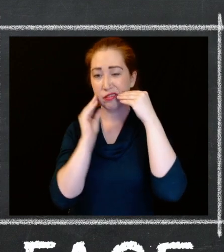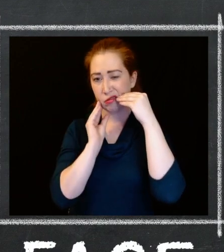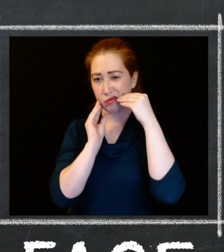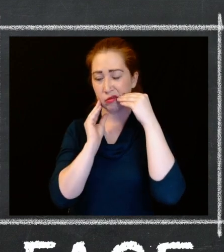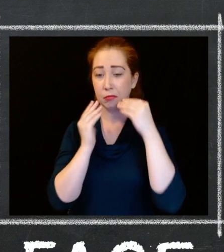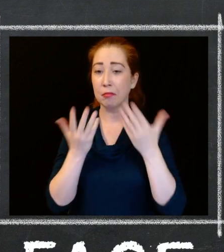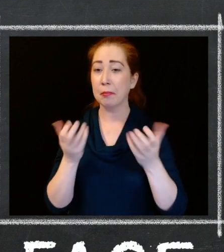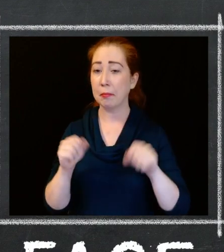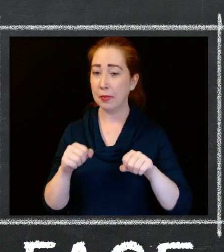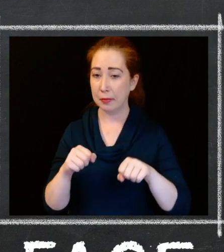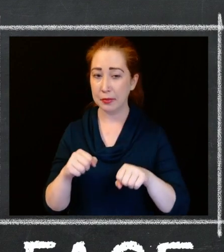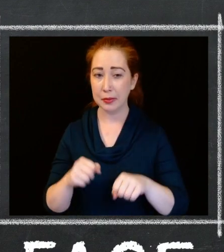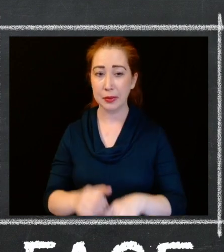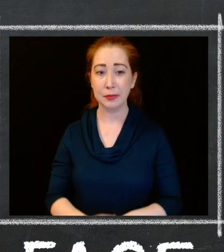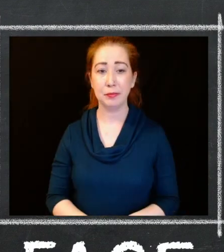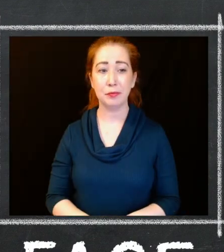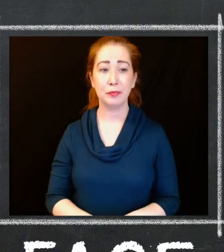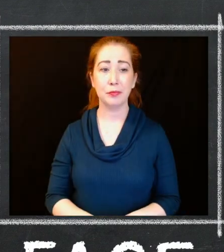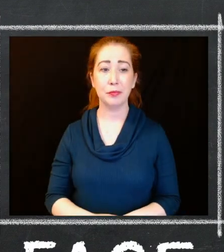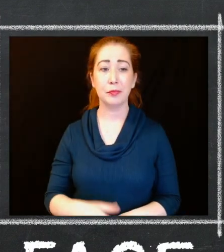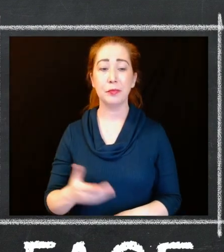be uneven.